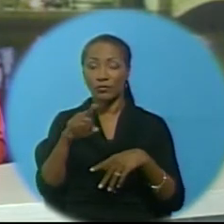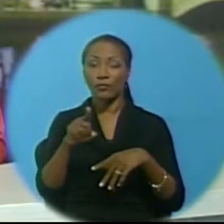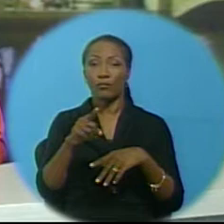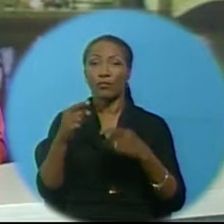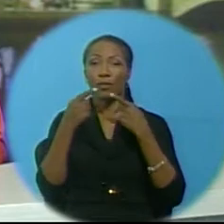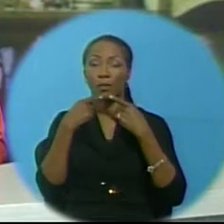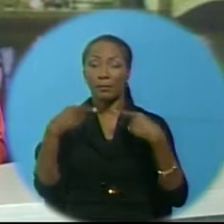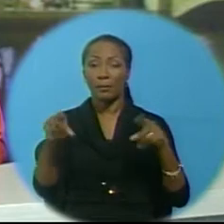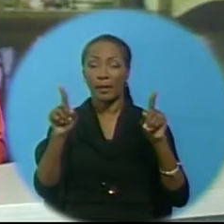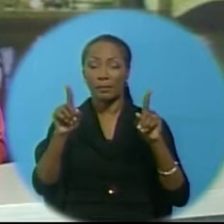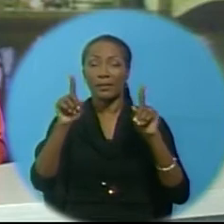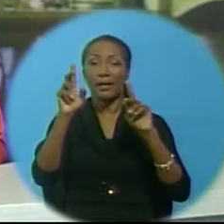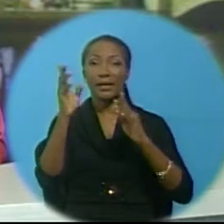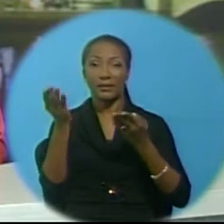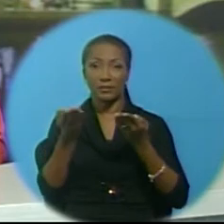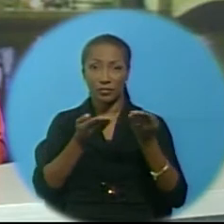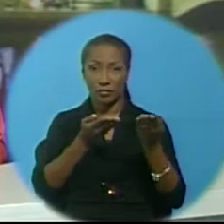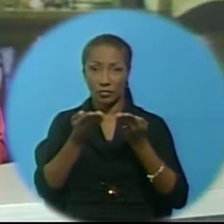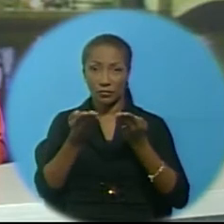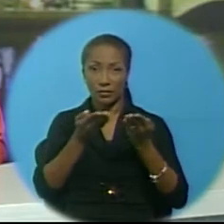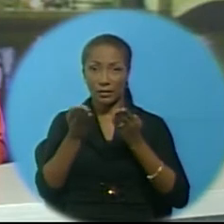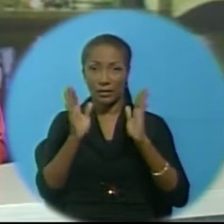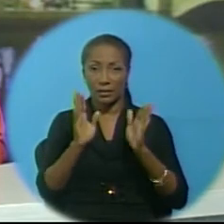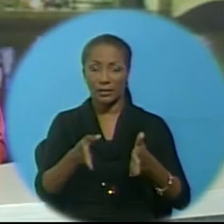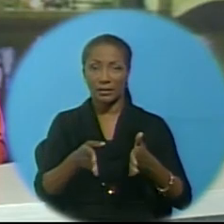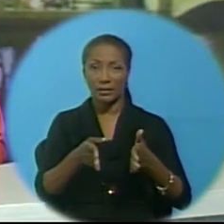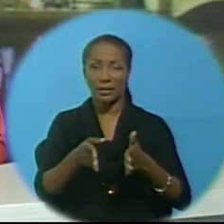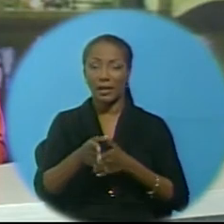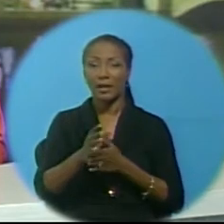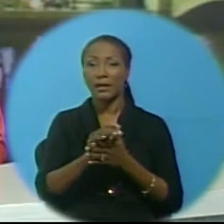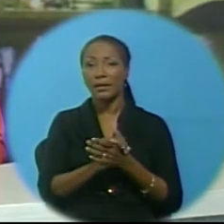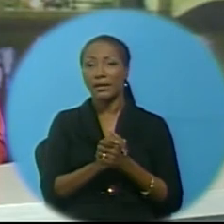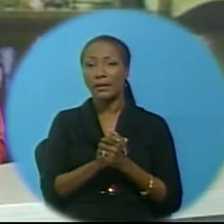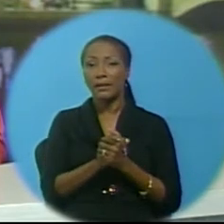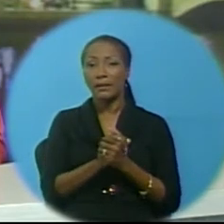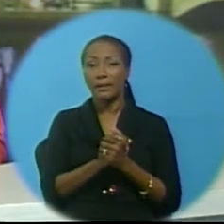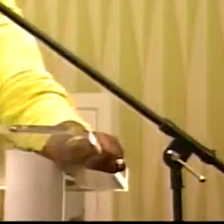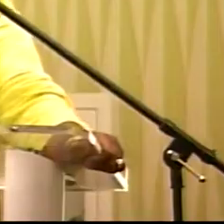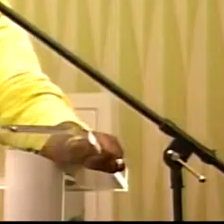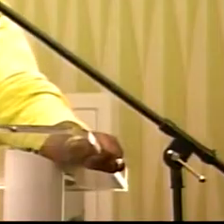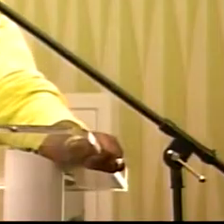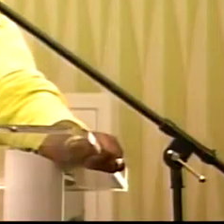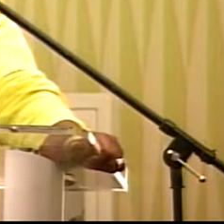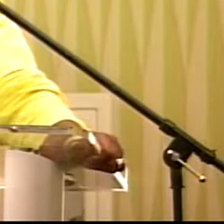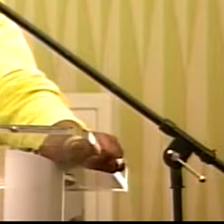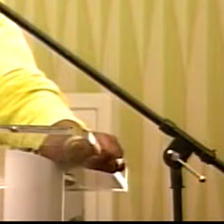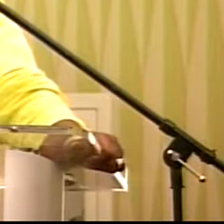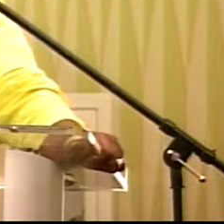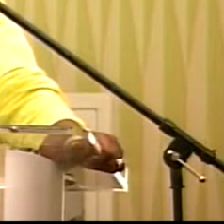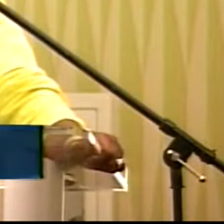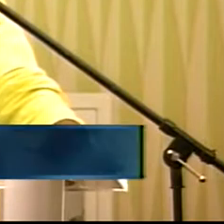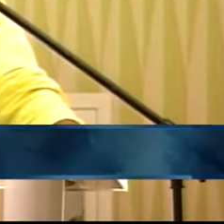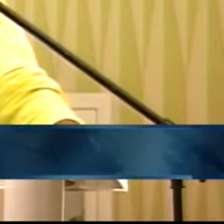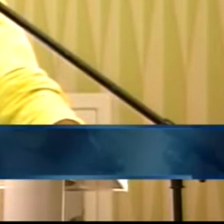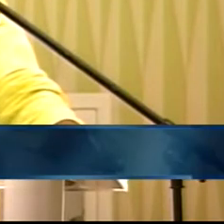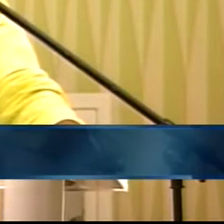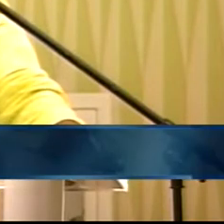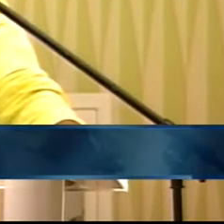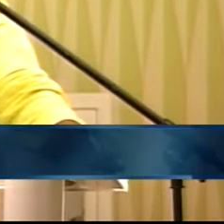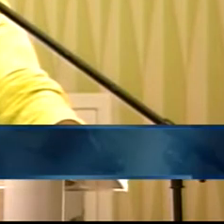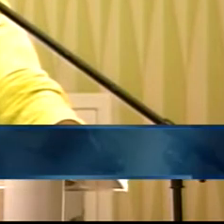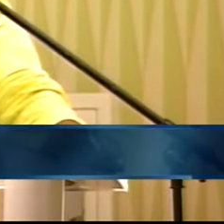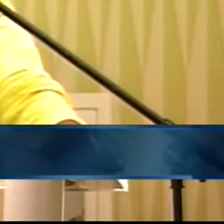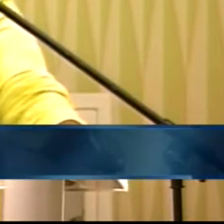sector must be deconstructed in order for it to become more efficient. If we deconstruct many